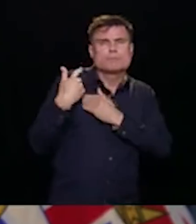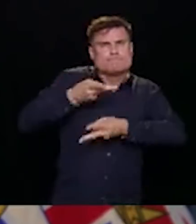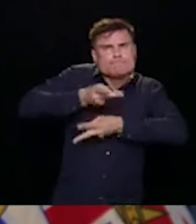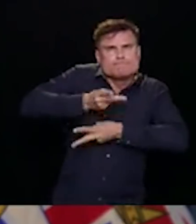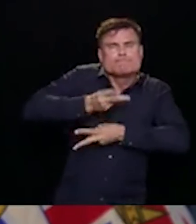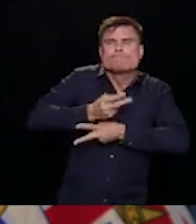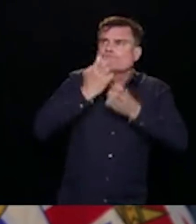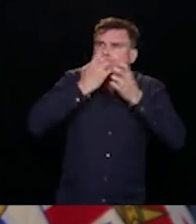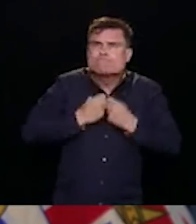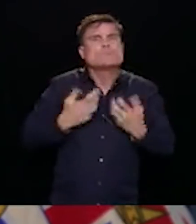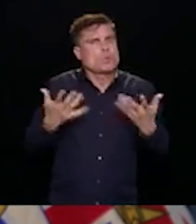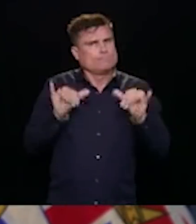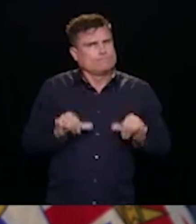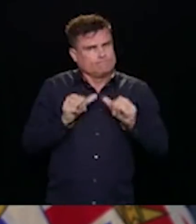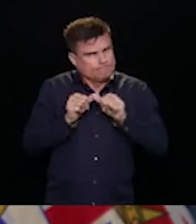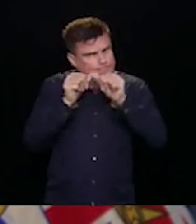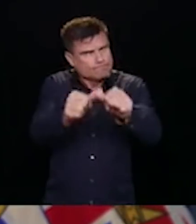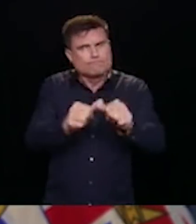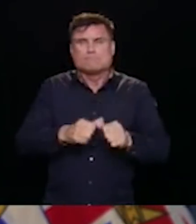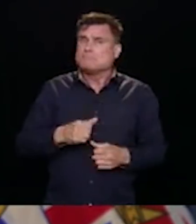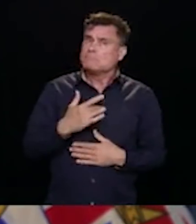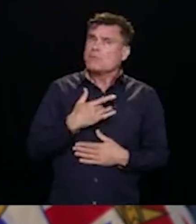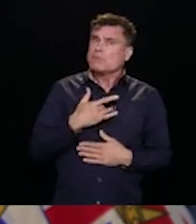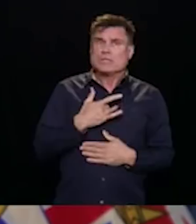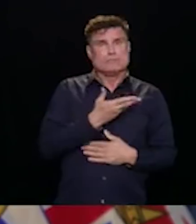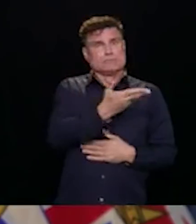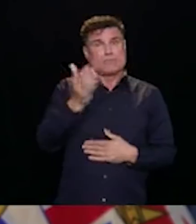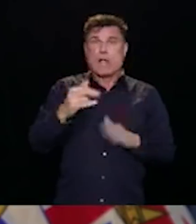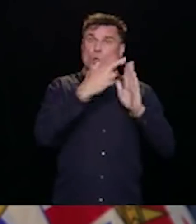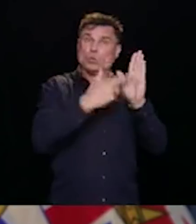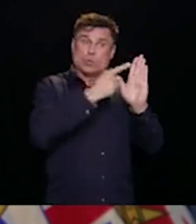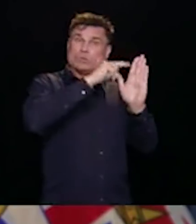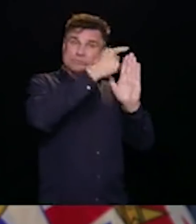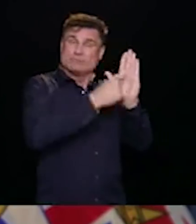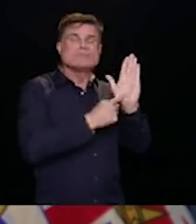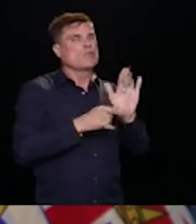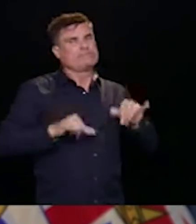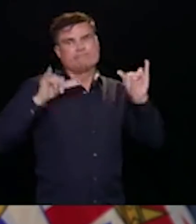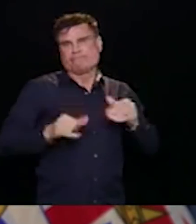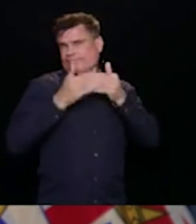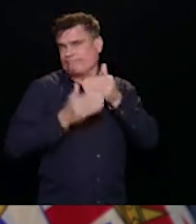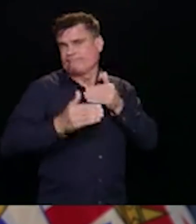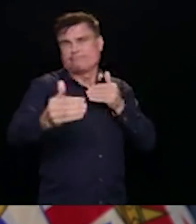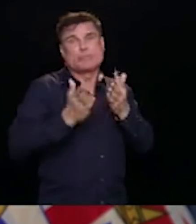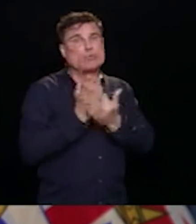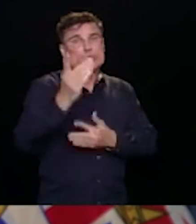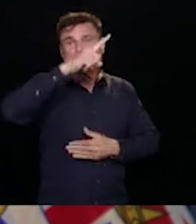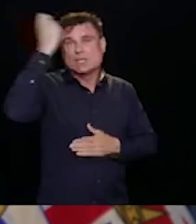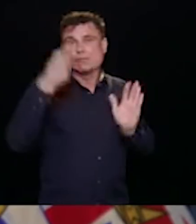forward for the remainder of the summer, into next year, to the time where we have an effective treatment or vaccine for